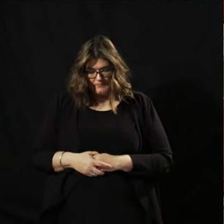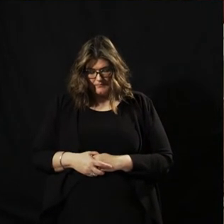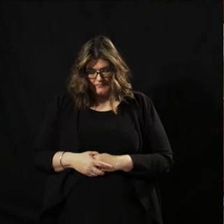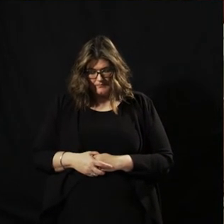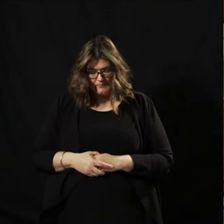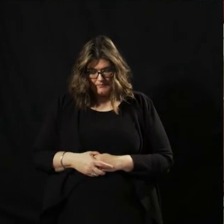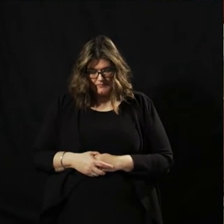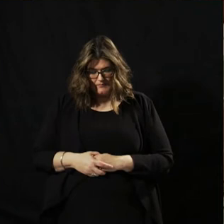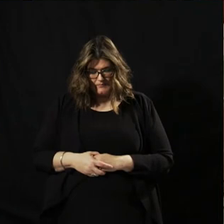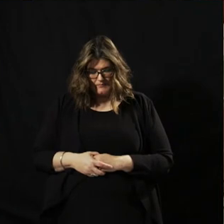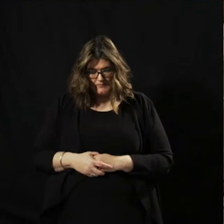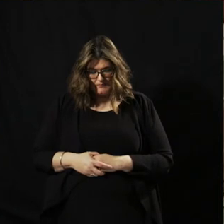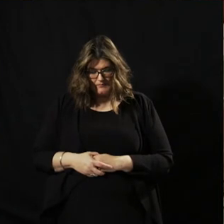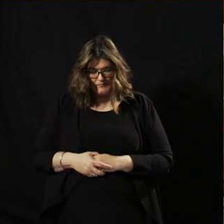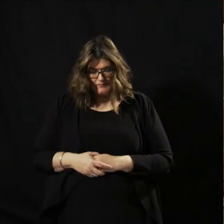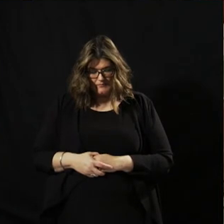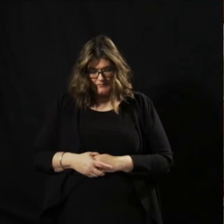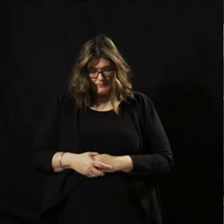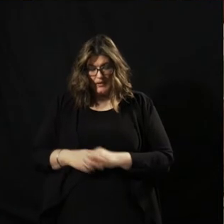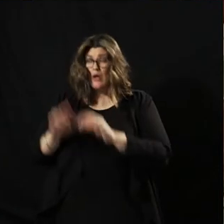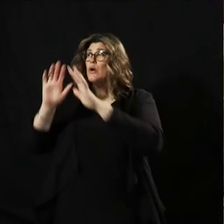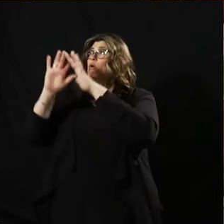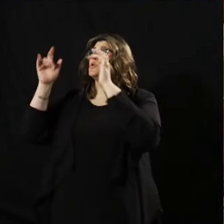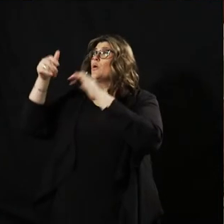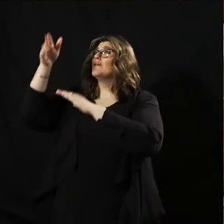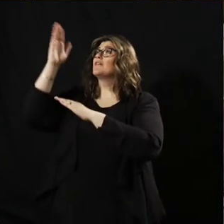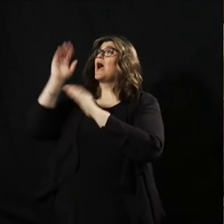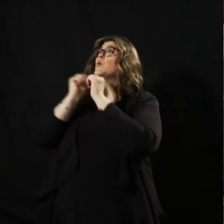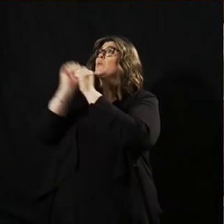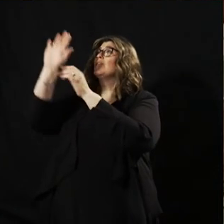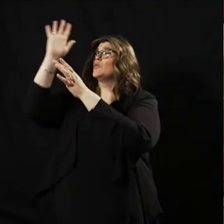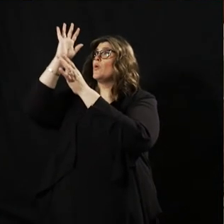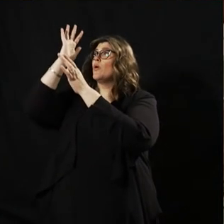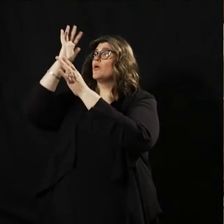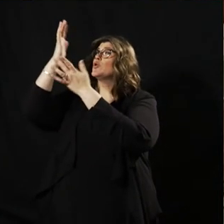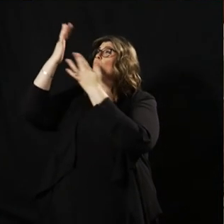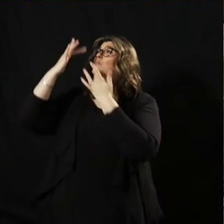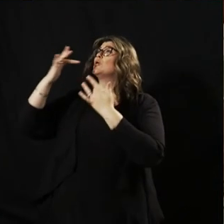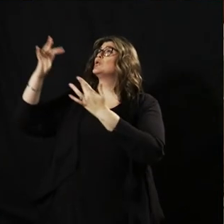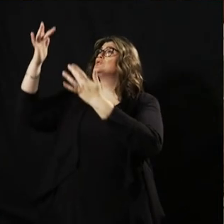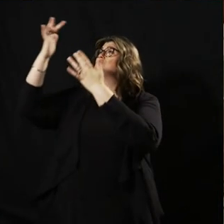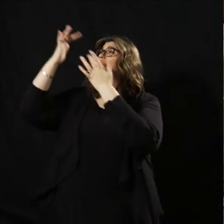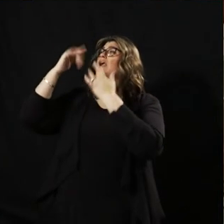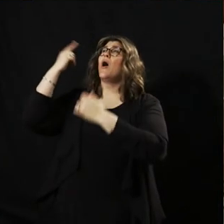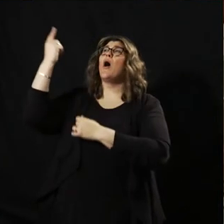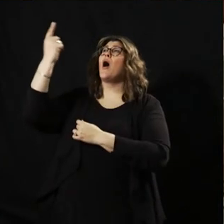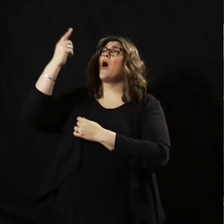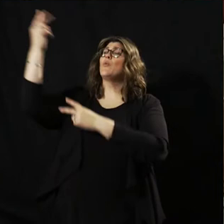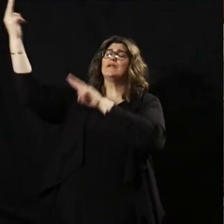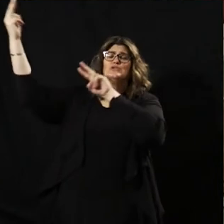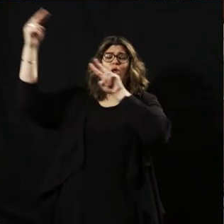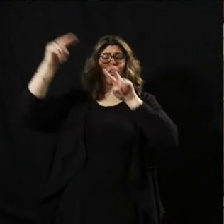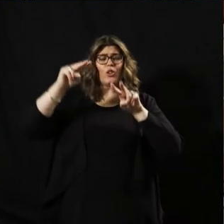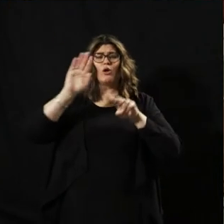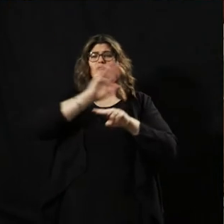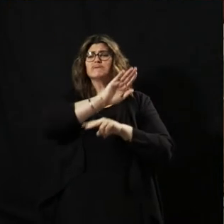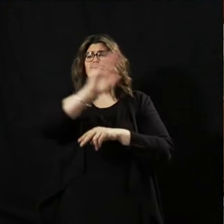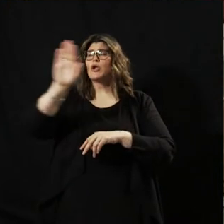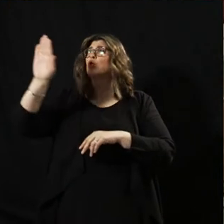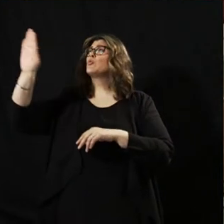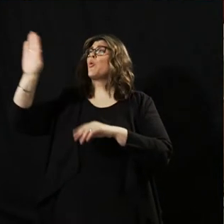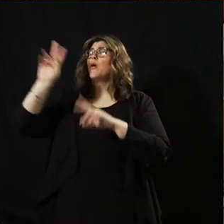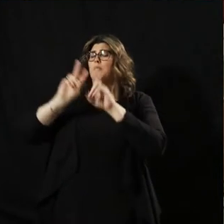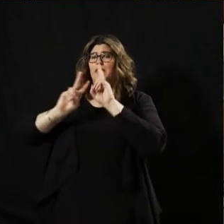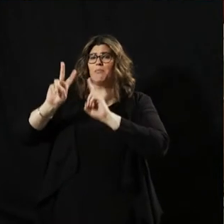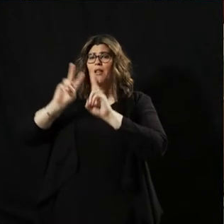Lord our God, in your mercy be present to your people who